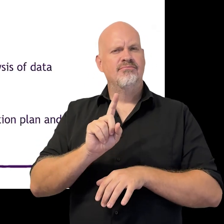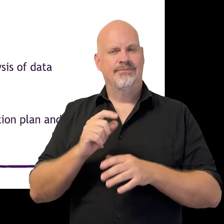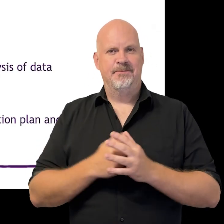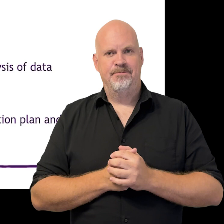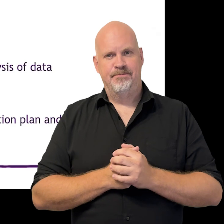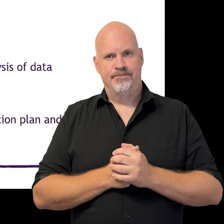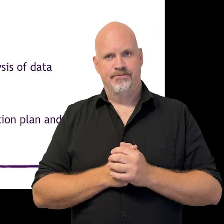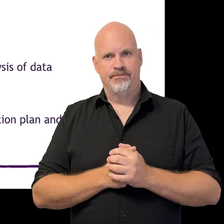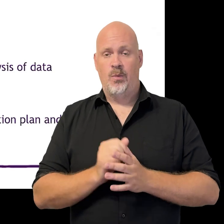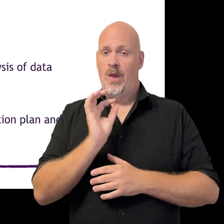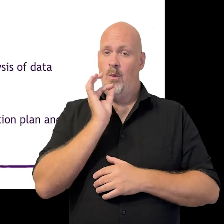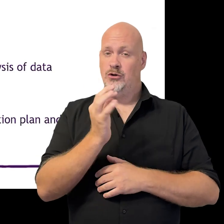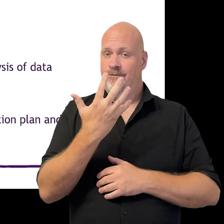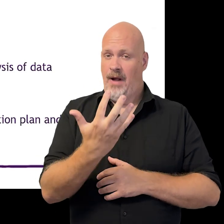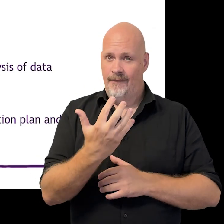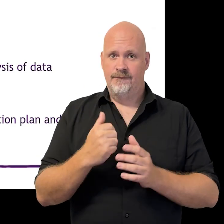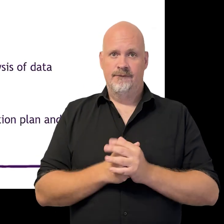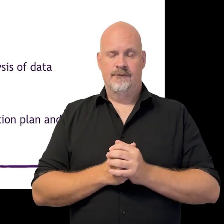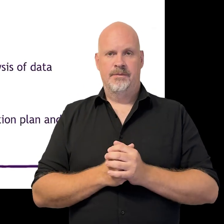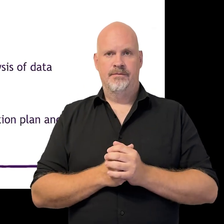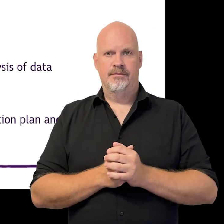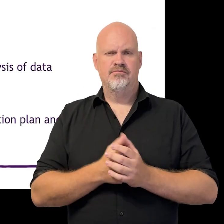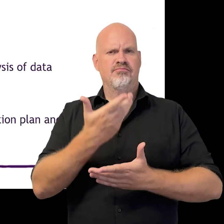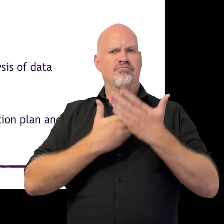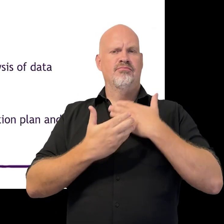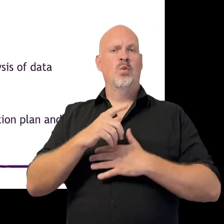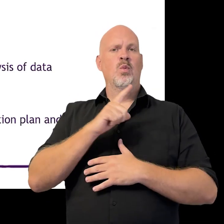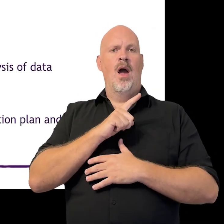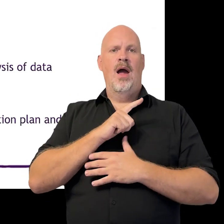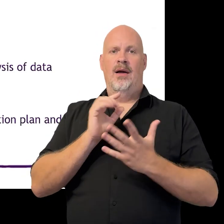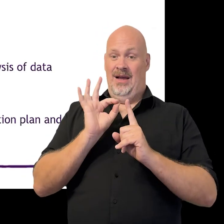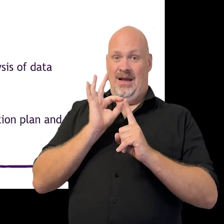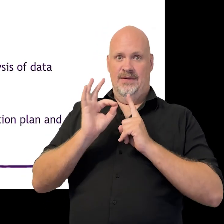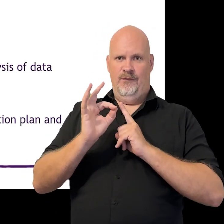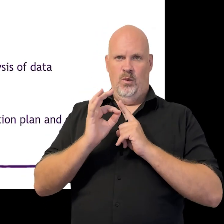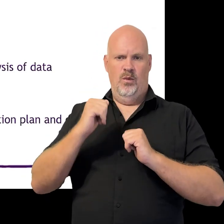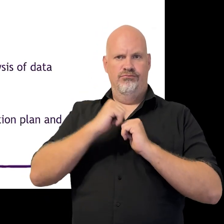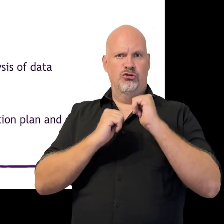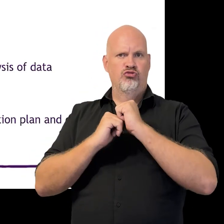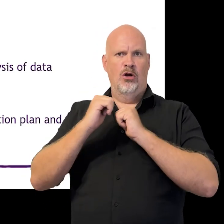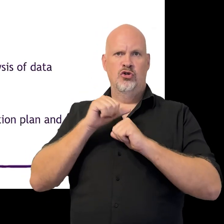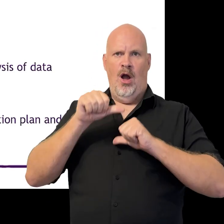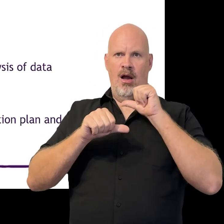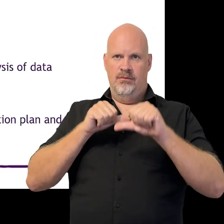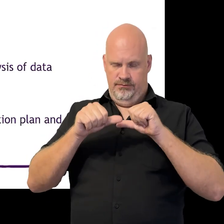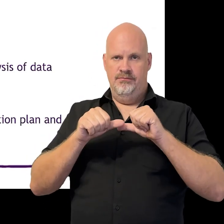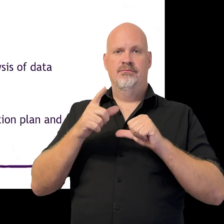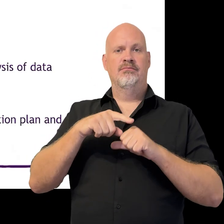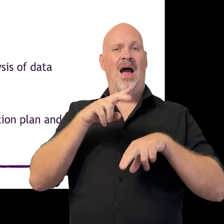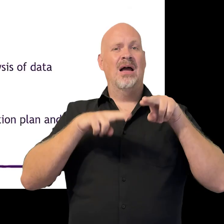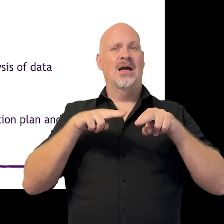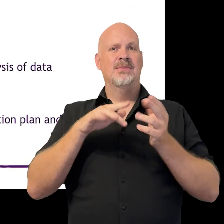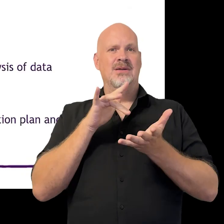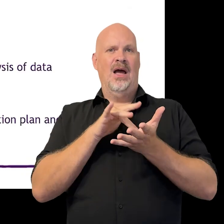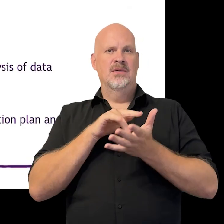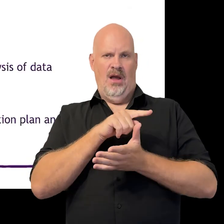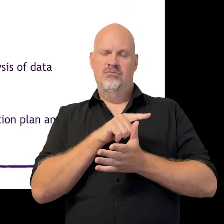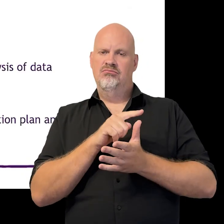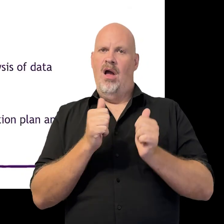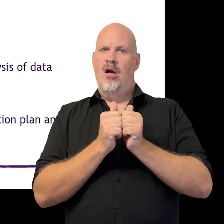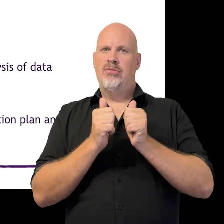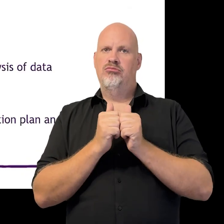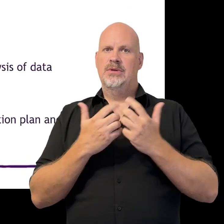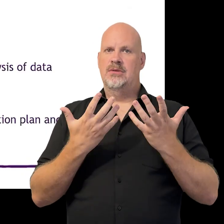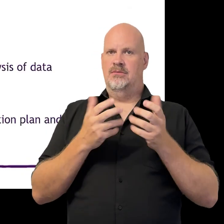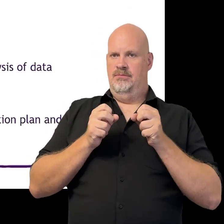advisable so that you will need to consider including these as sections within your